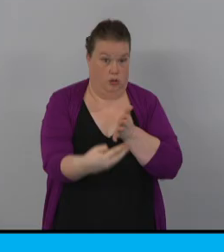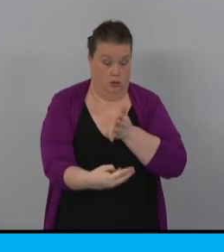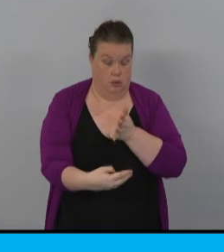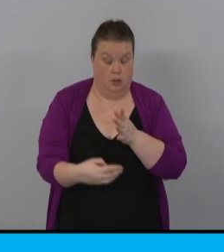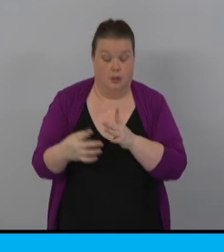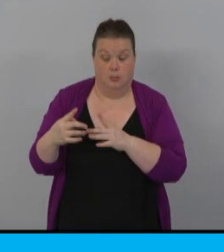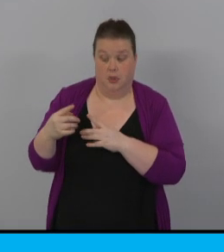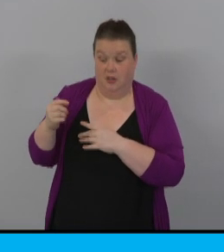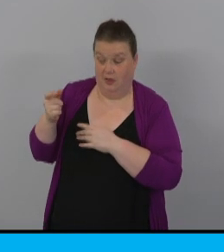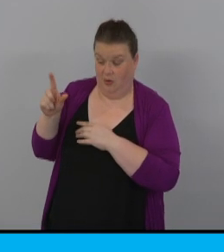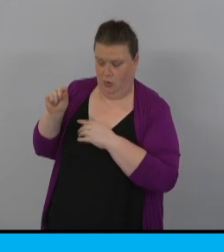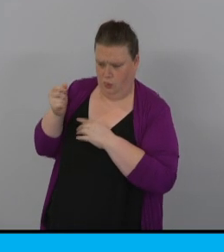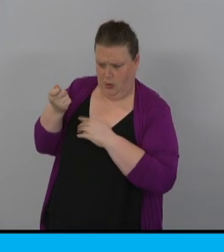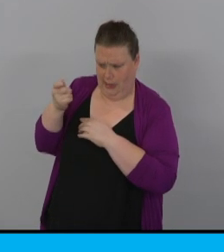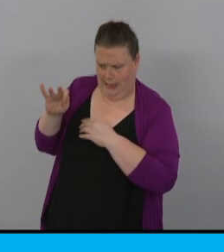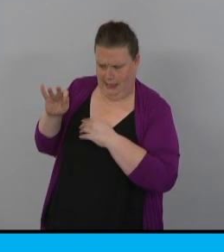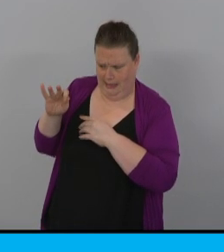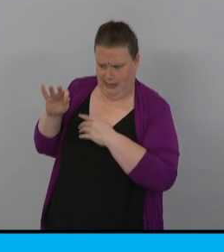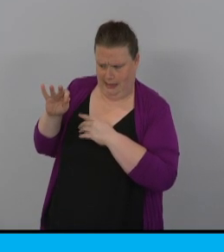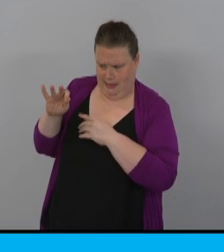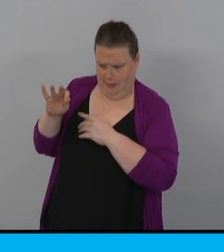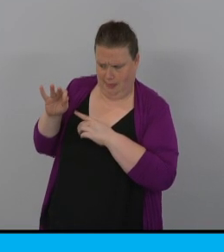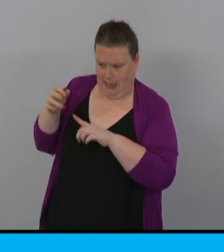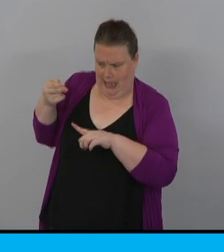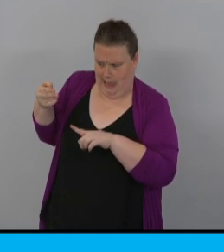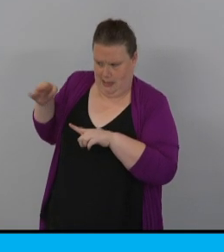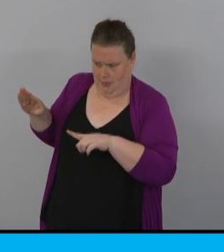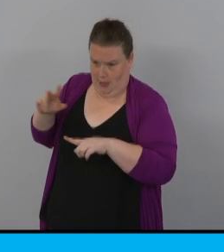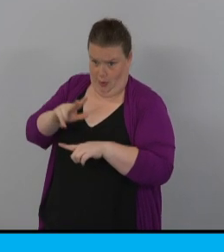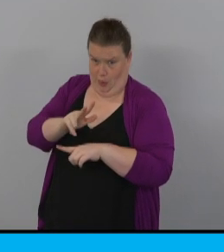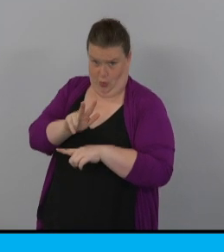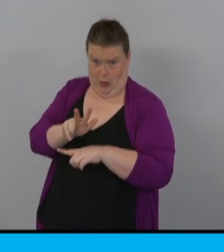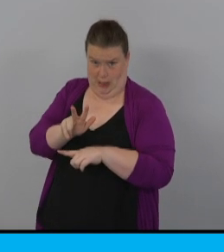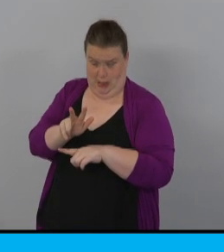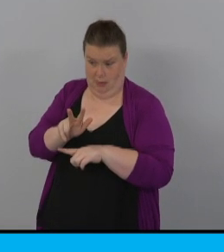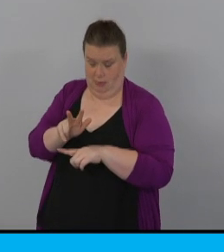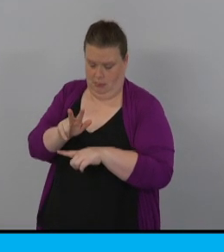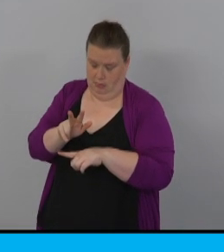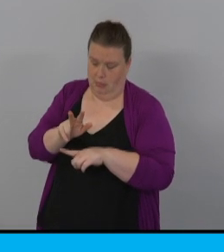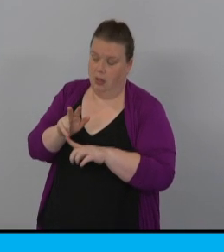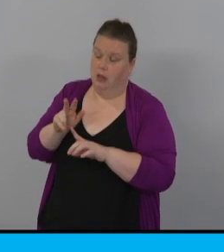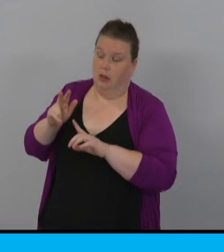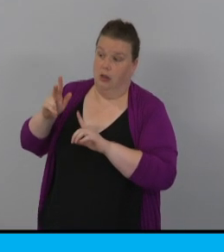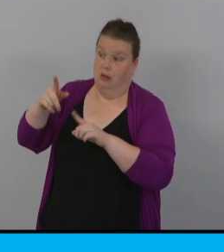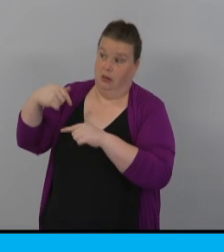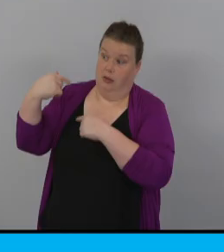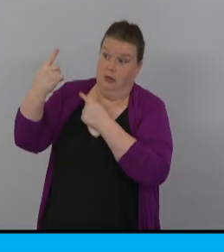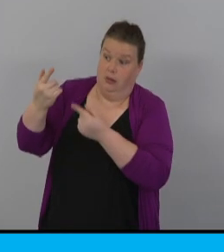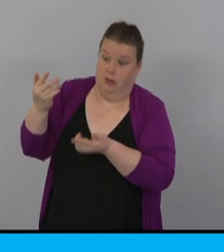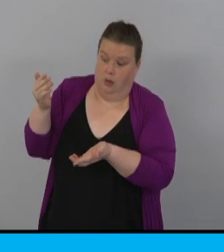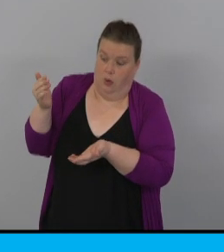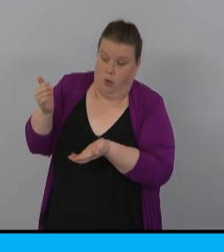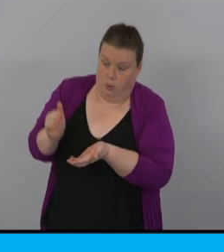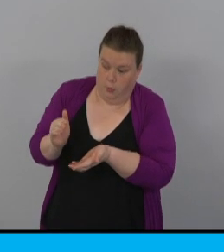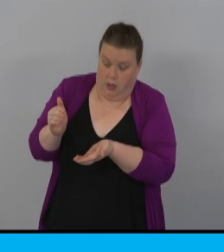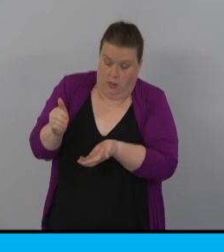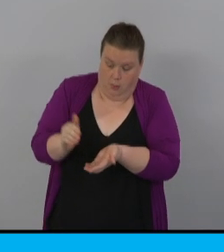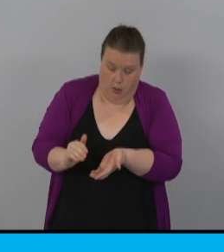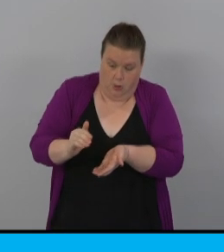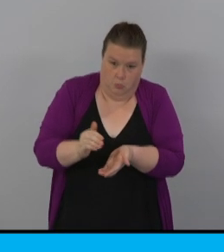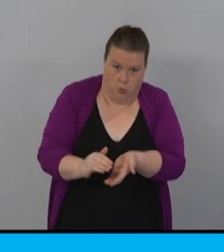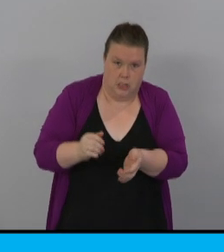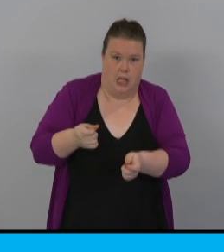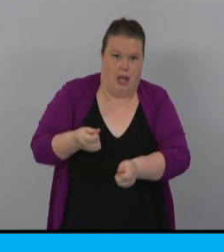since 2019 and HB3, that compression changed, and it gets compressed every year now.